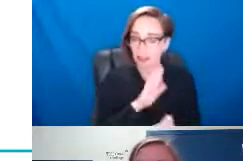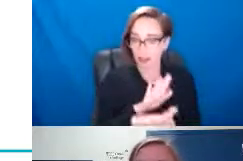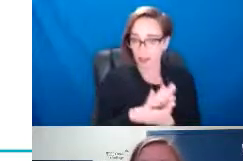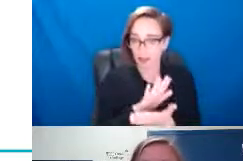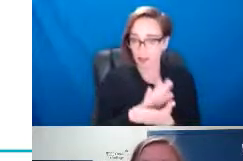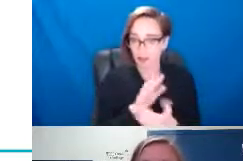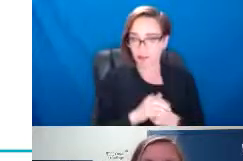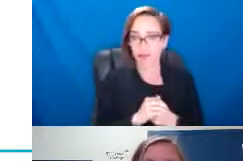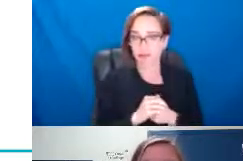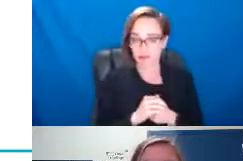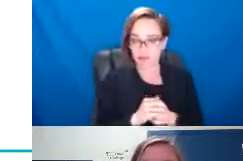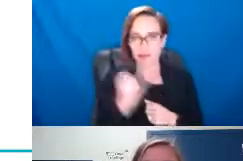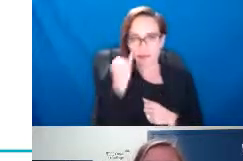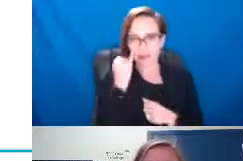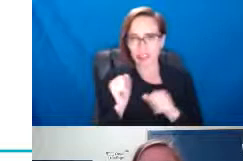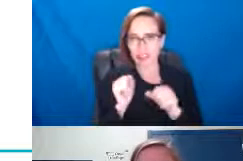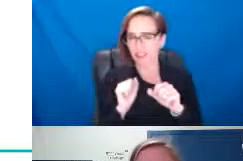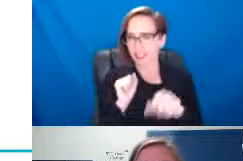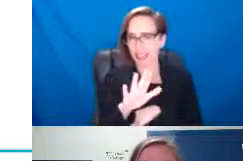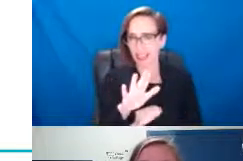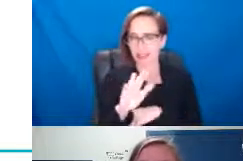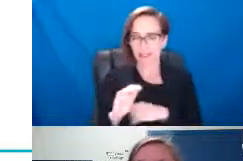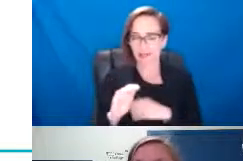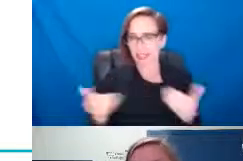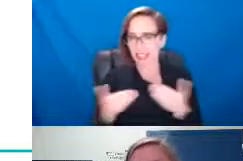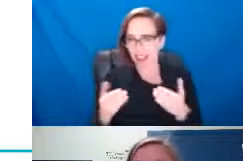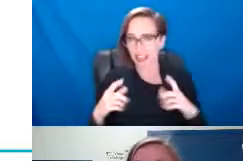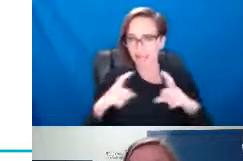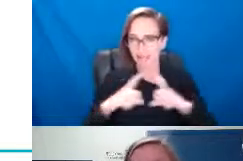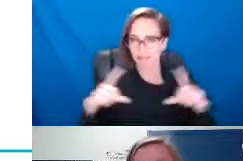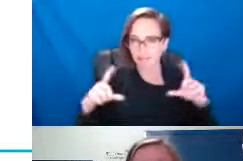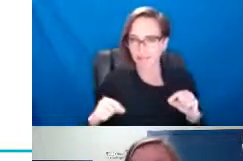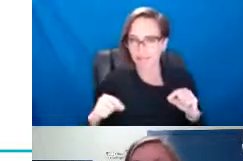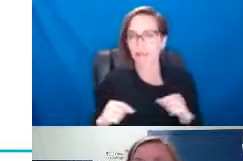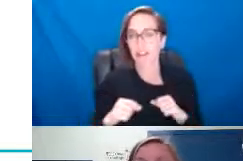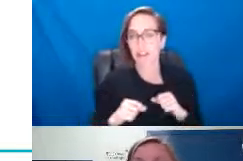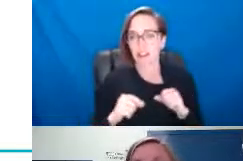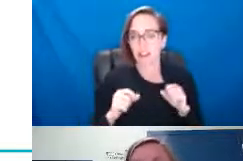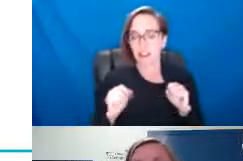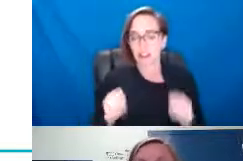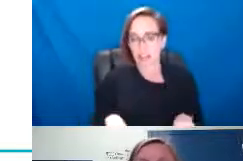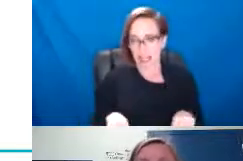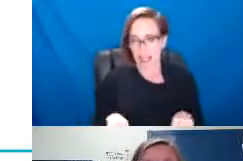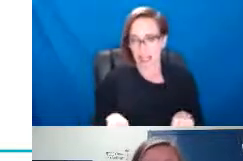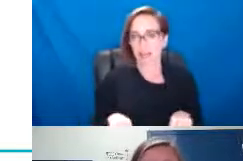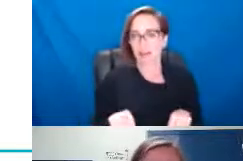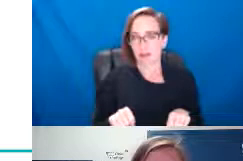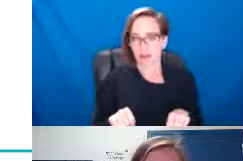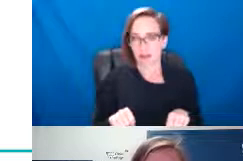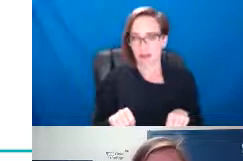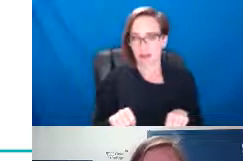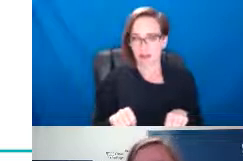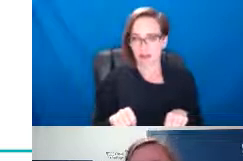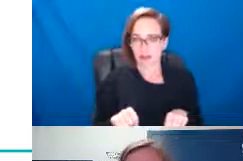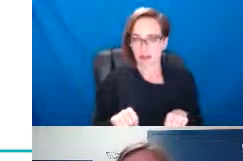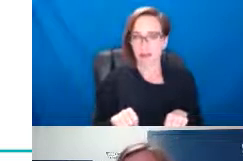need to send an invitation to somebody, I'm obviously going to emboss their invitation for